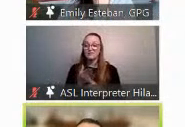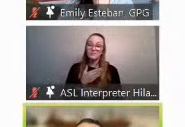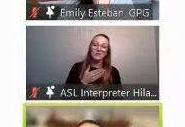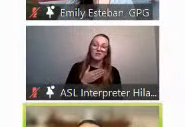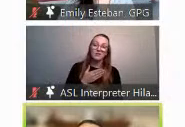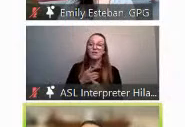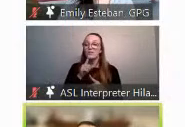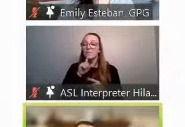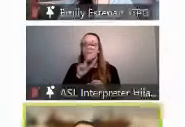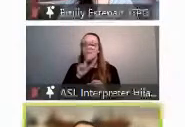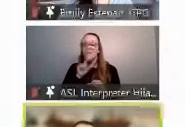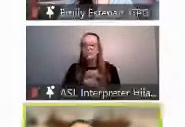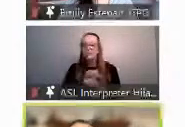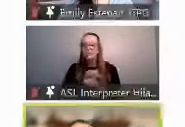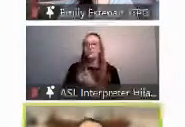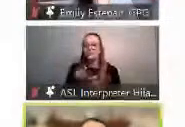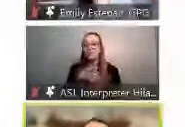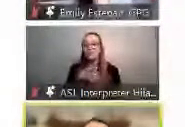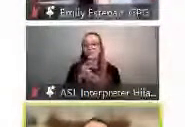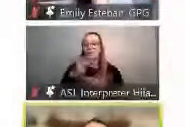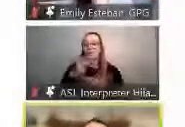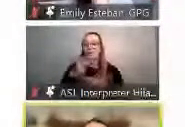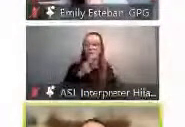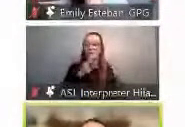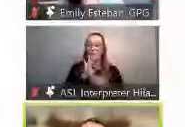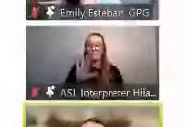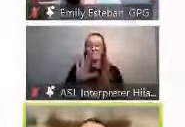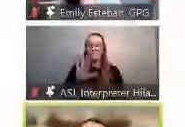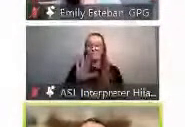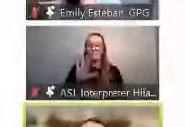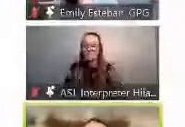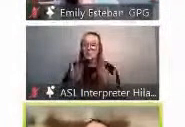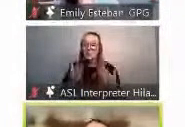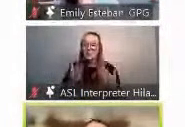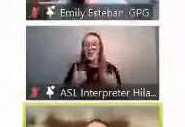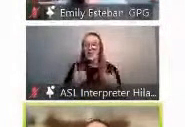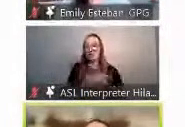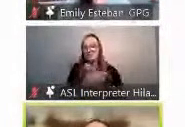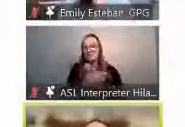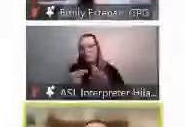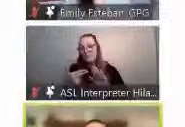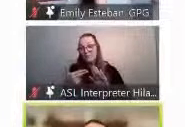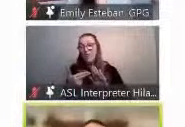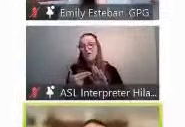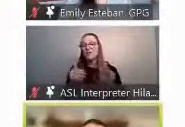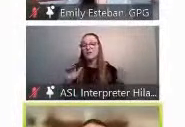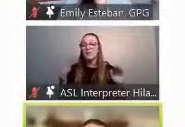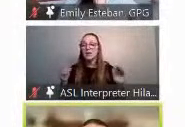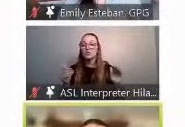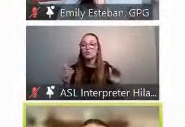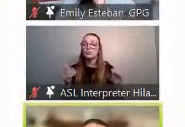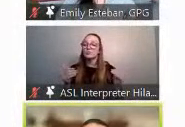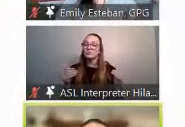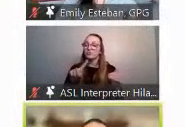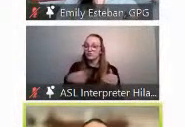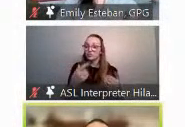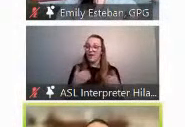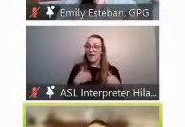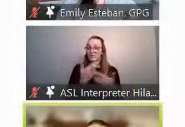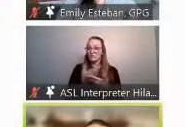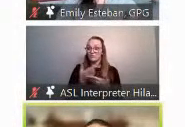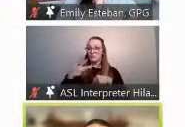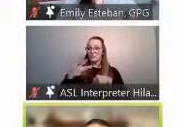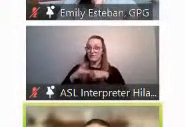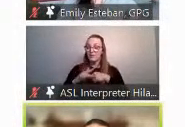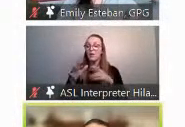program because they're worried their children might be labeled as something versus, just having those resources available and kind of guiding